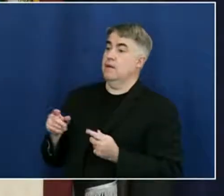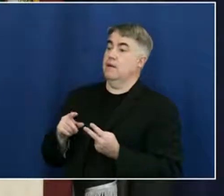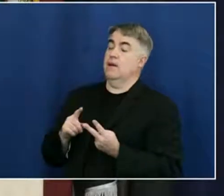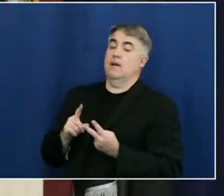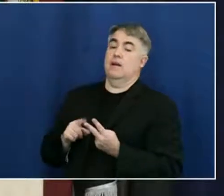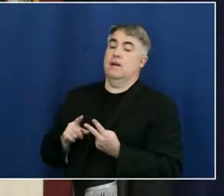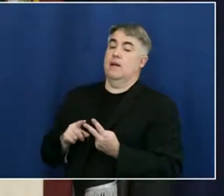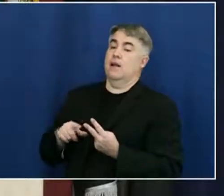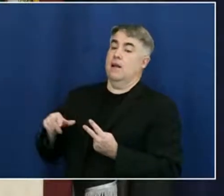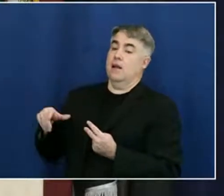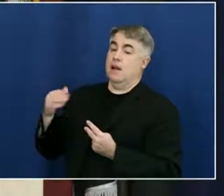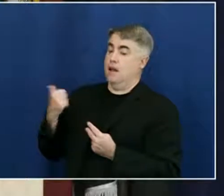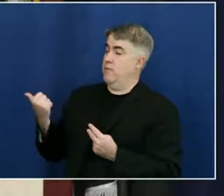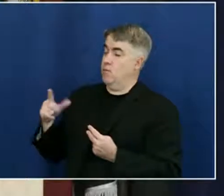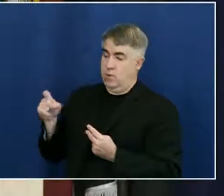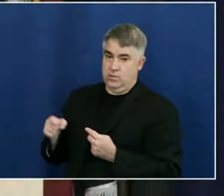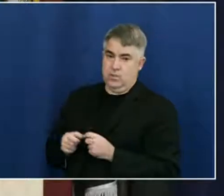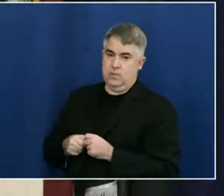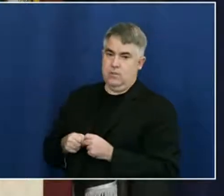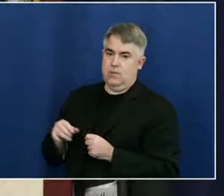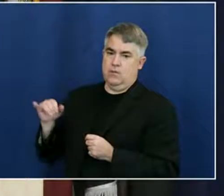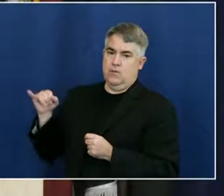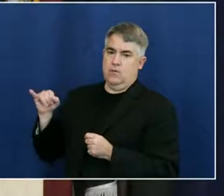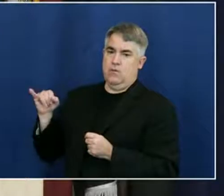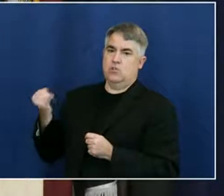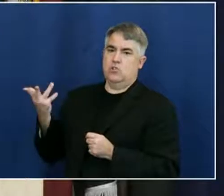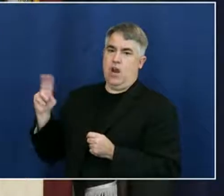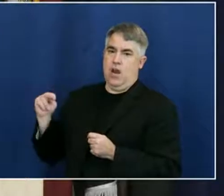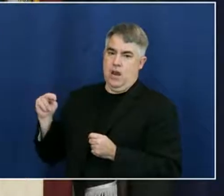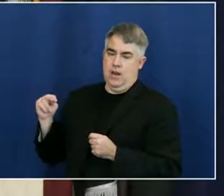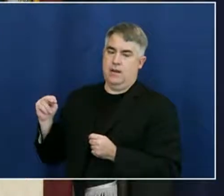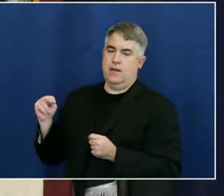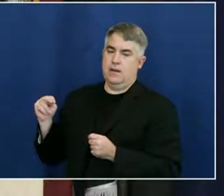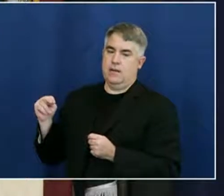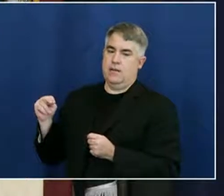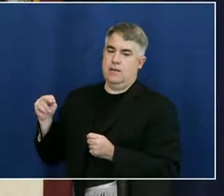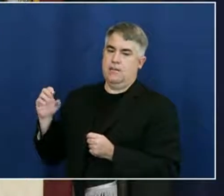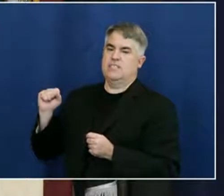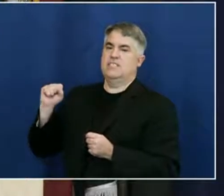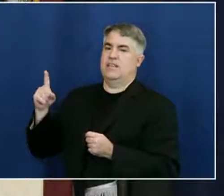This next question is from John Wozen with the San Diego Union Tribune.